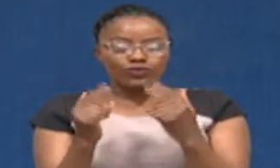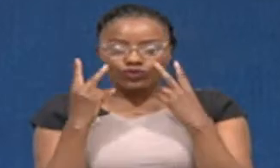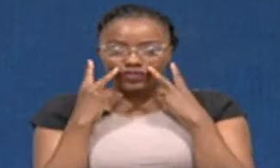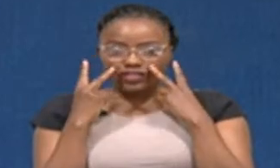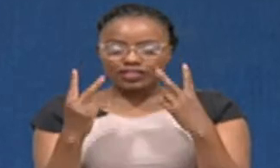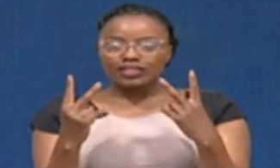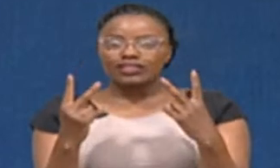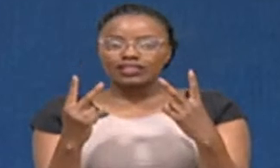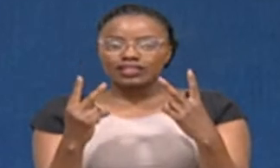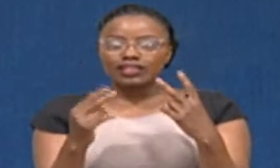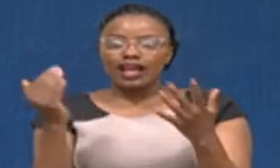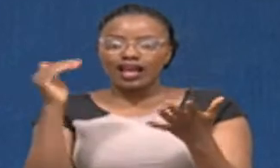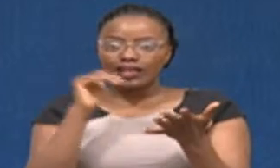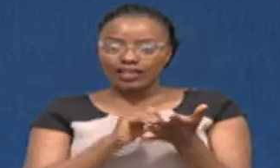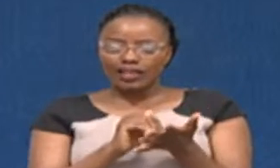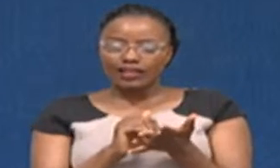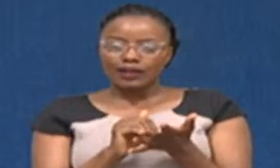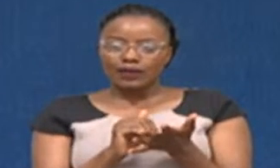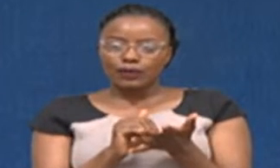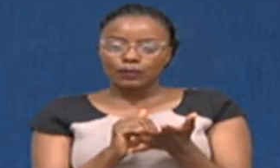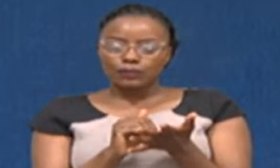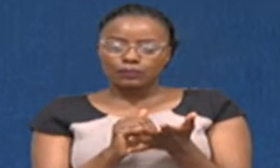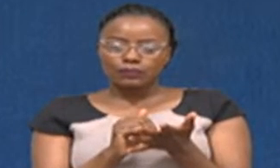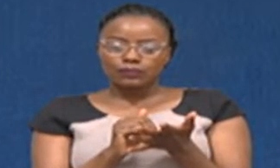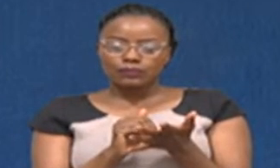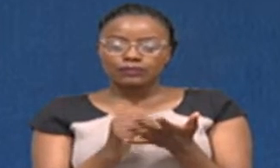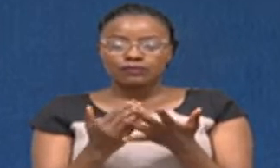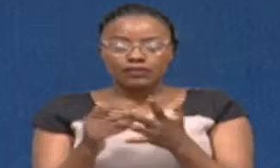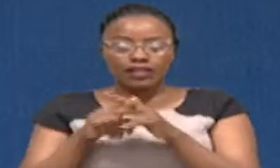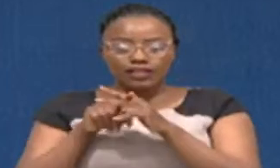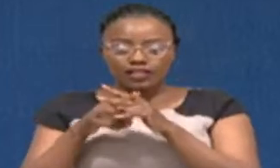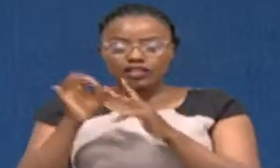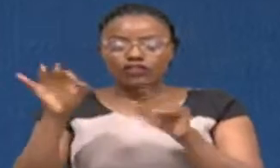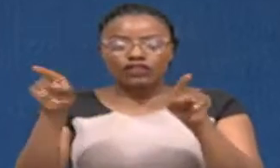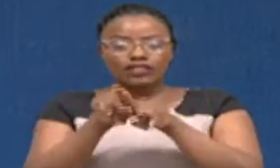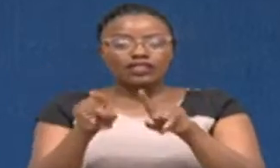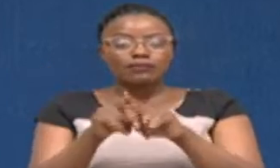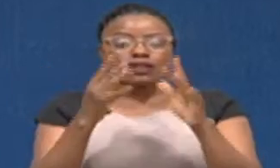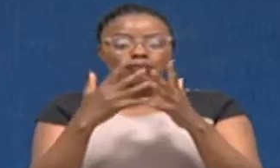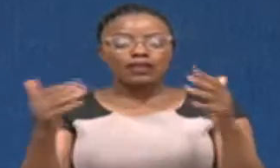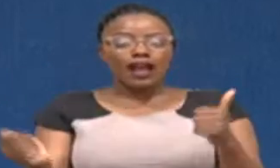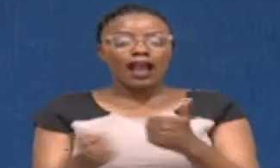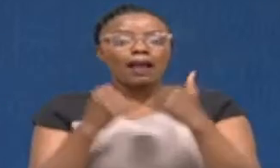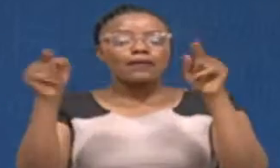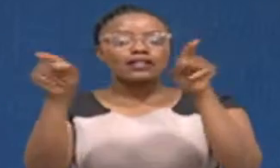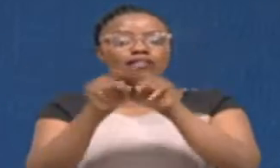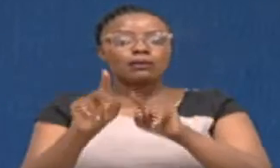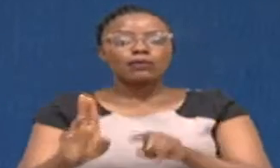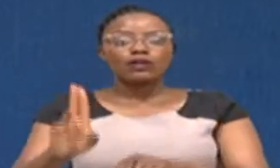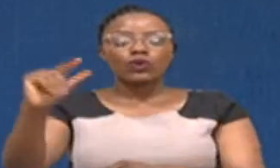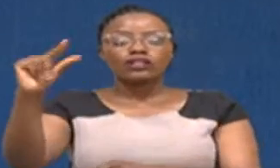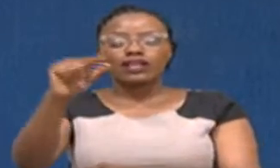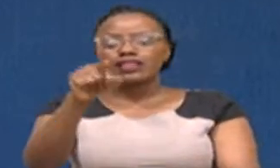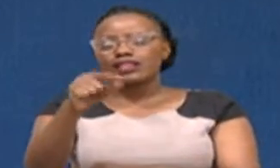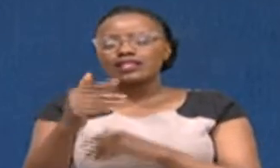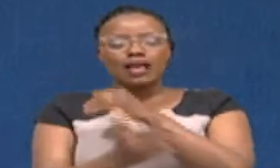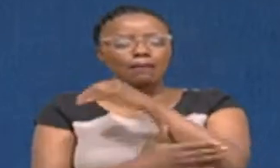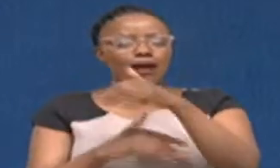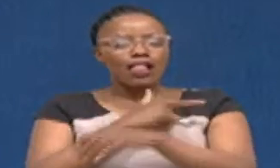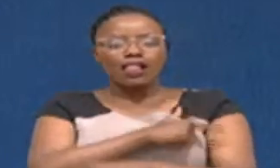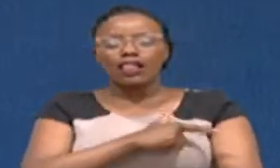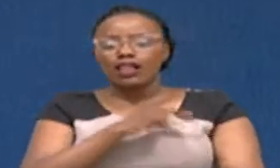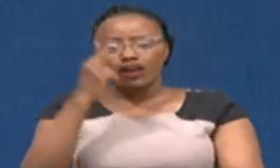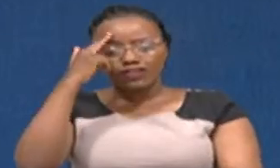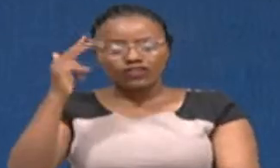seems, once again, the genesis of the same thing is coming out of Western Gishu. This is very unfortunate for